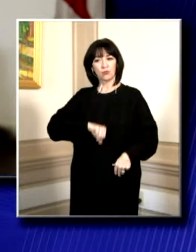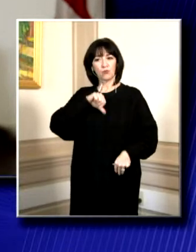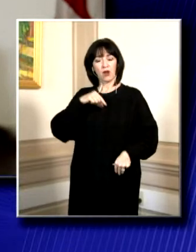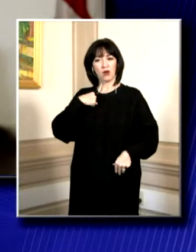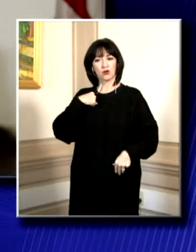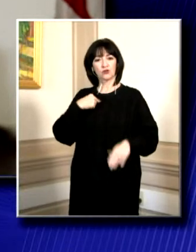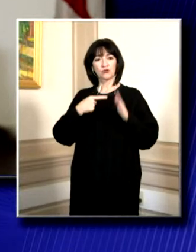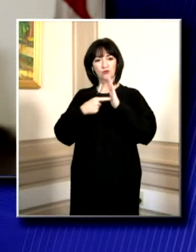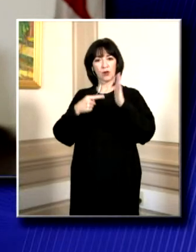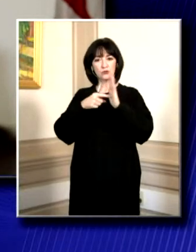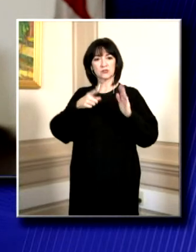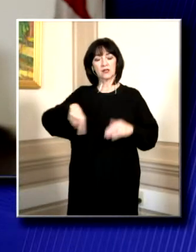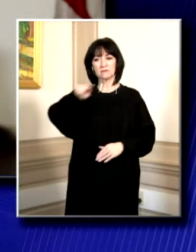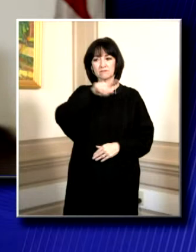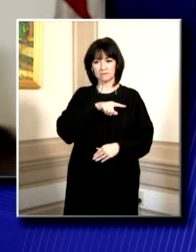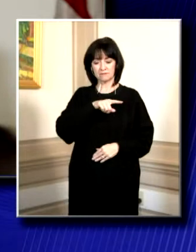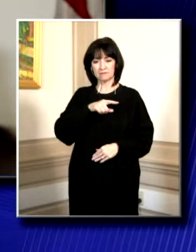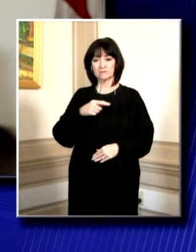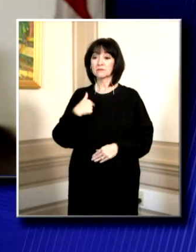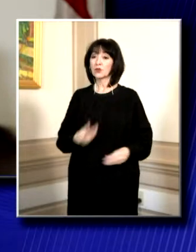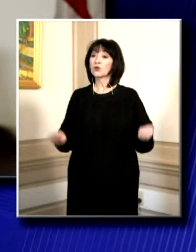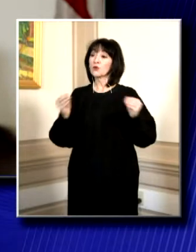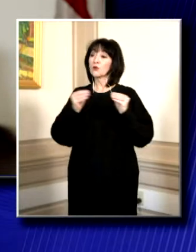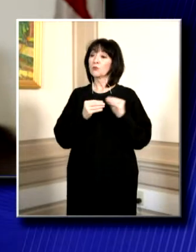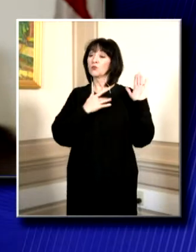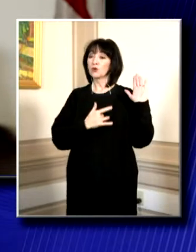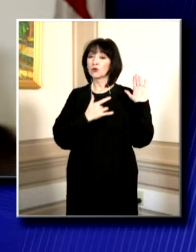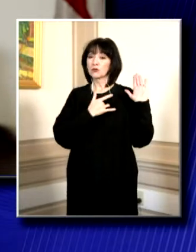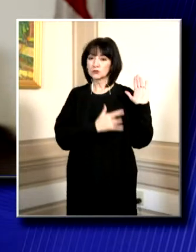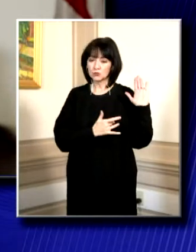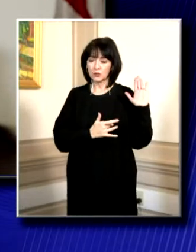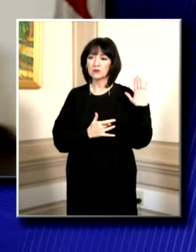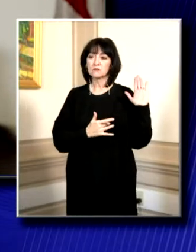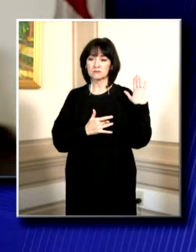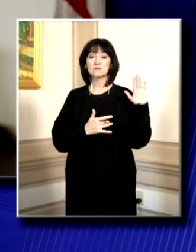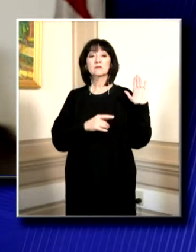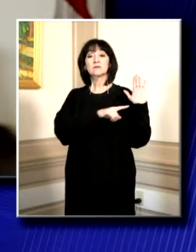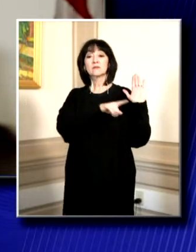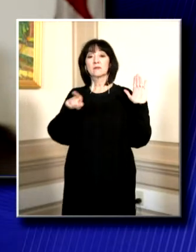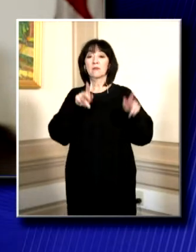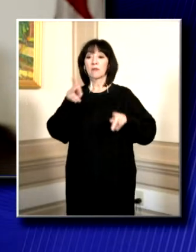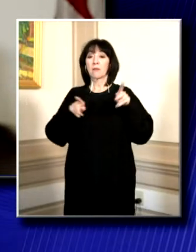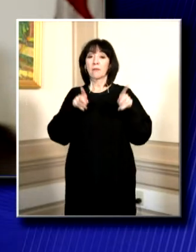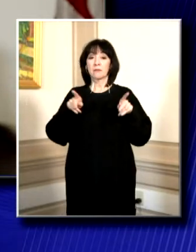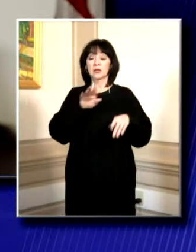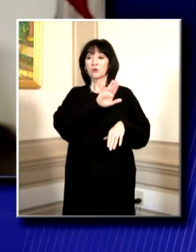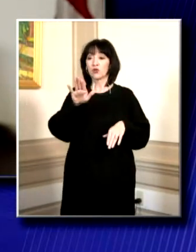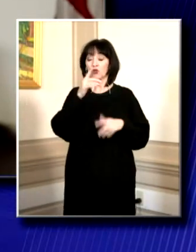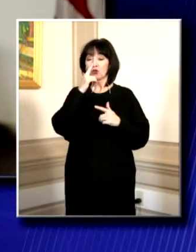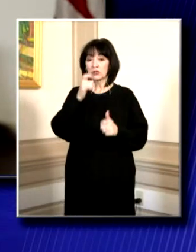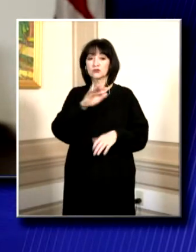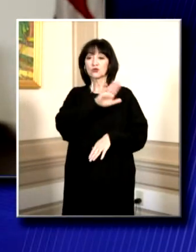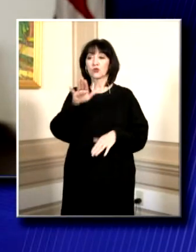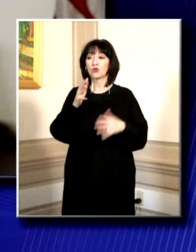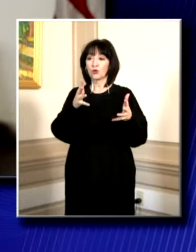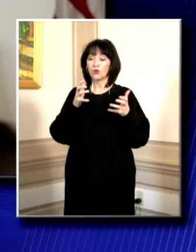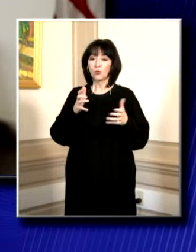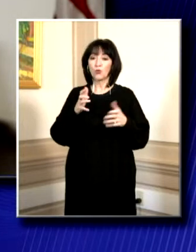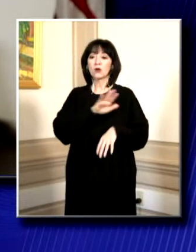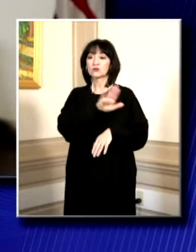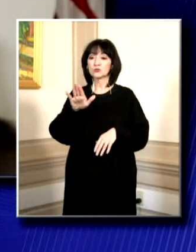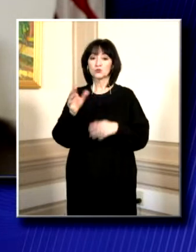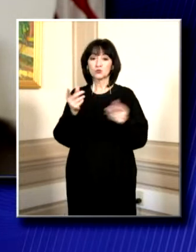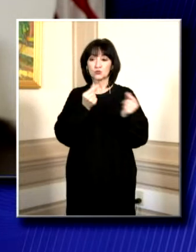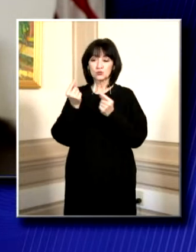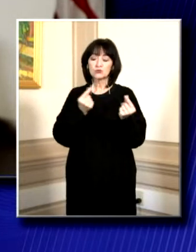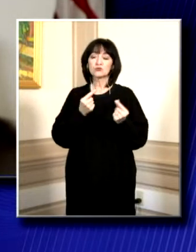further swear always to place the public interests always to place the public interest above any special or personal